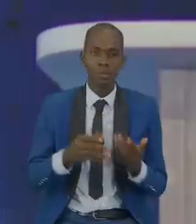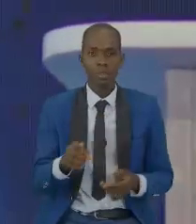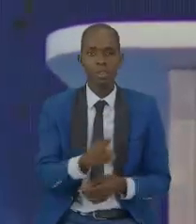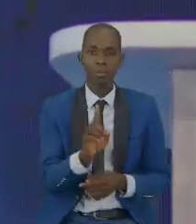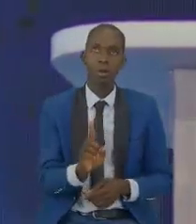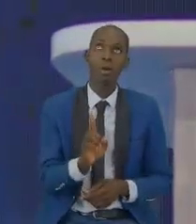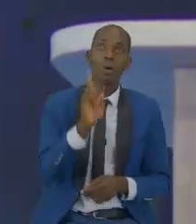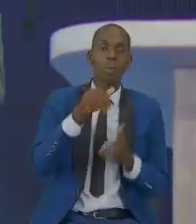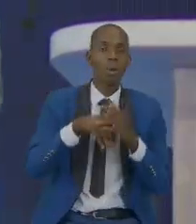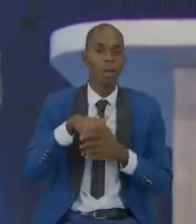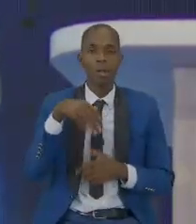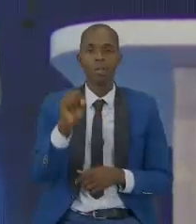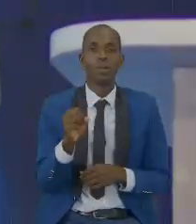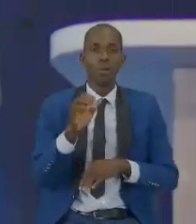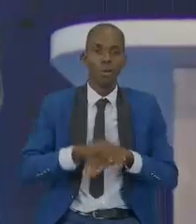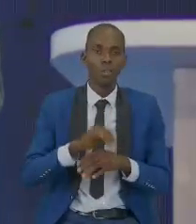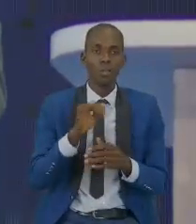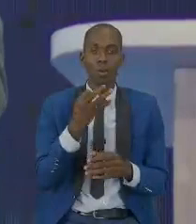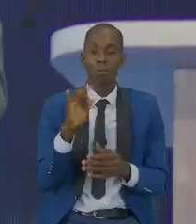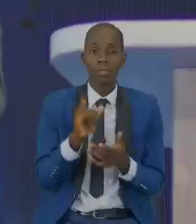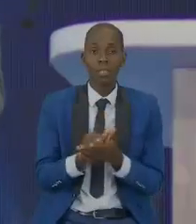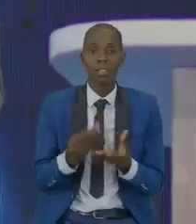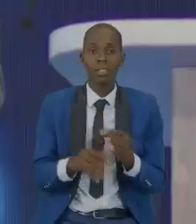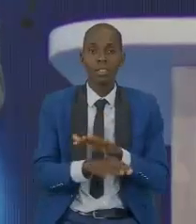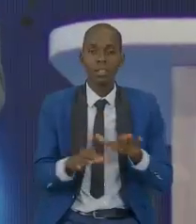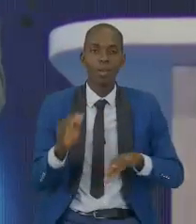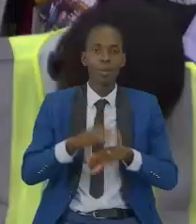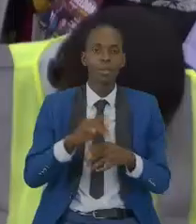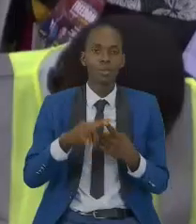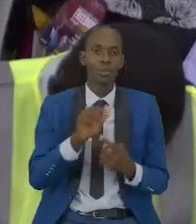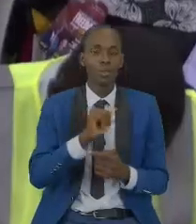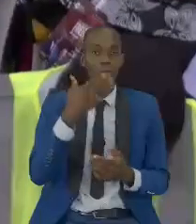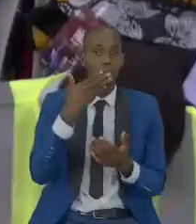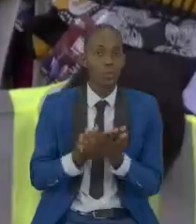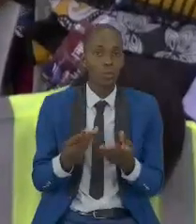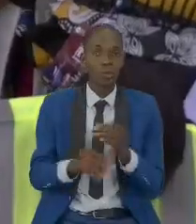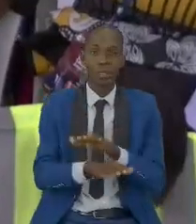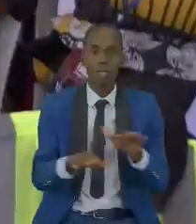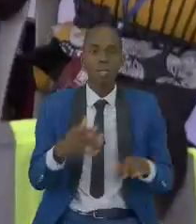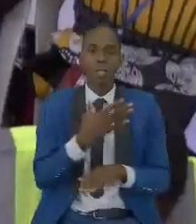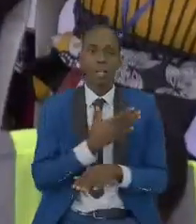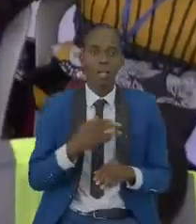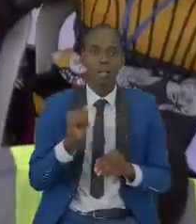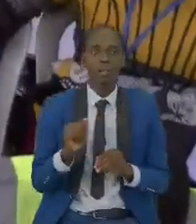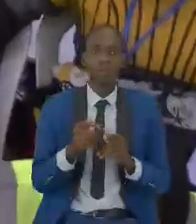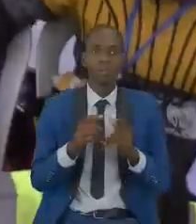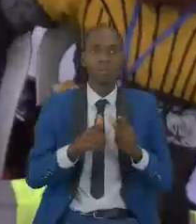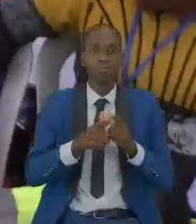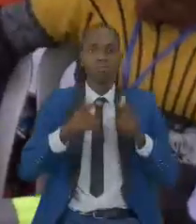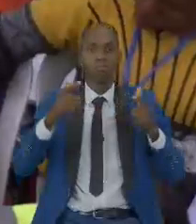up out of that land unto a good land, and a large unto a